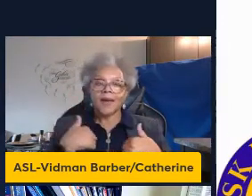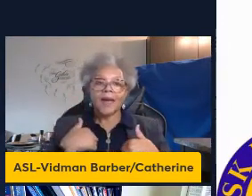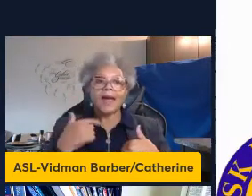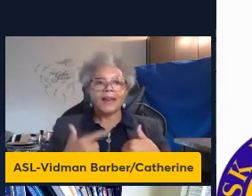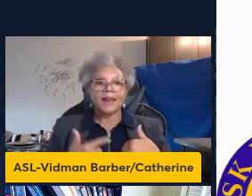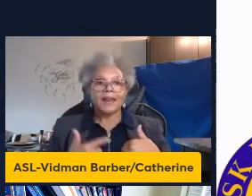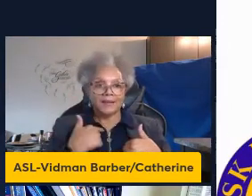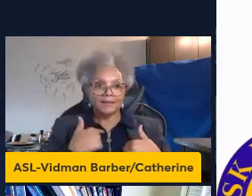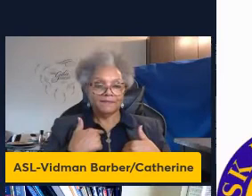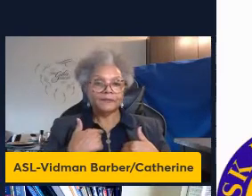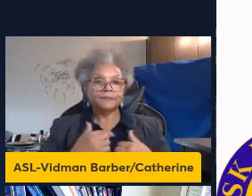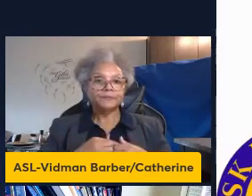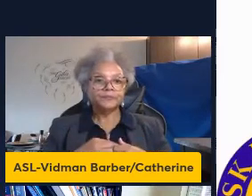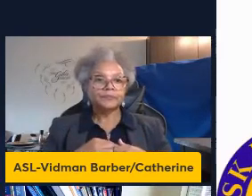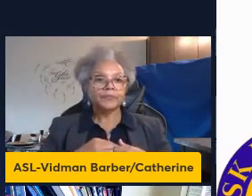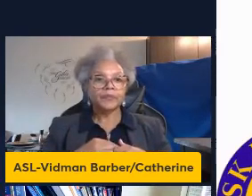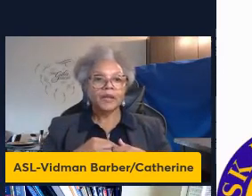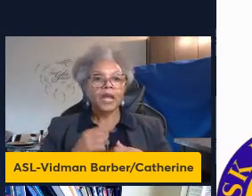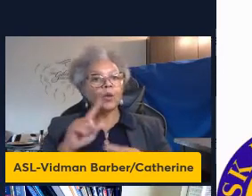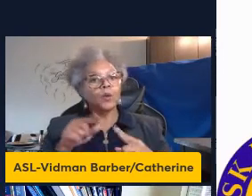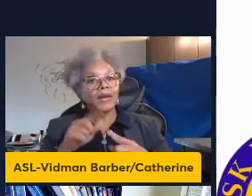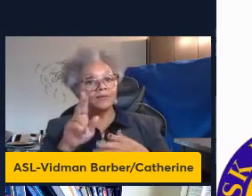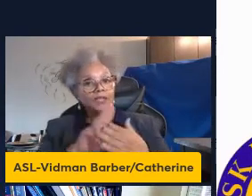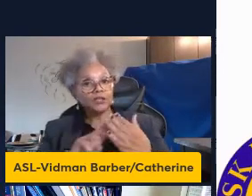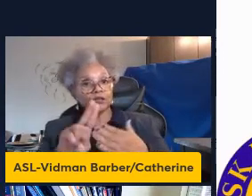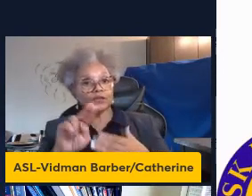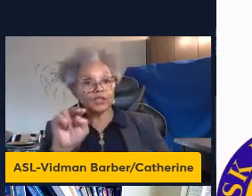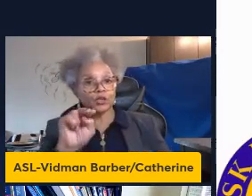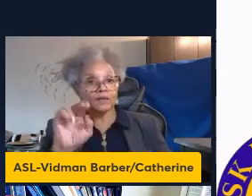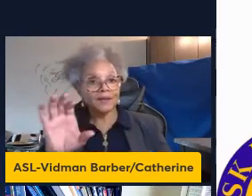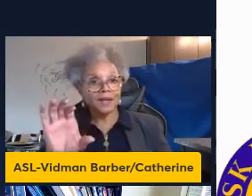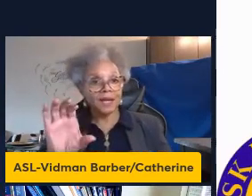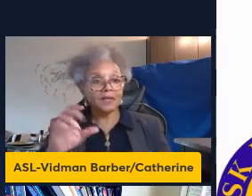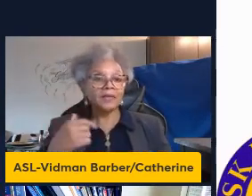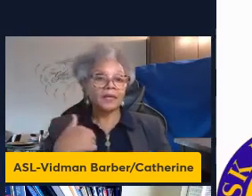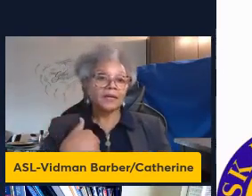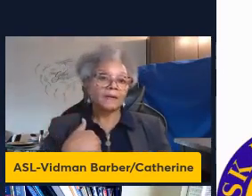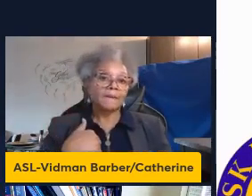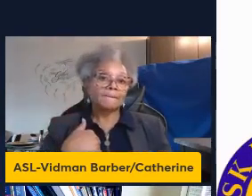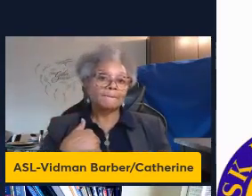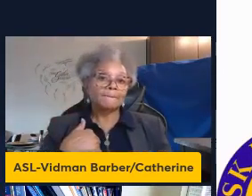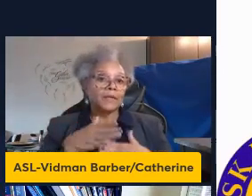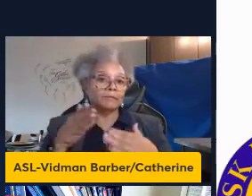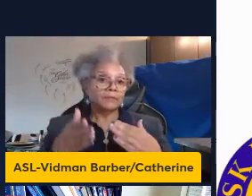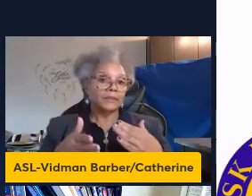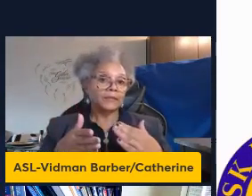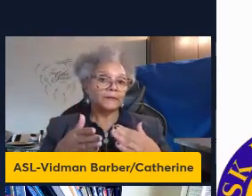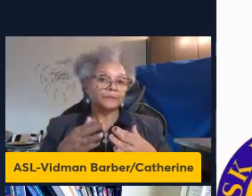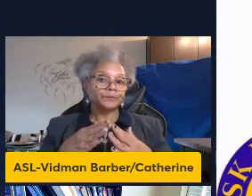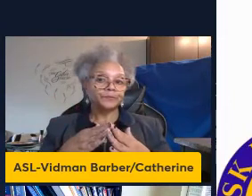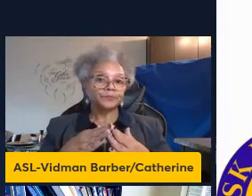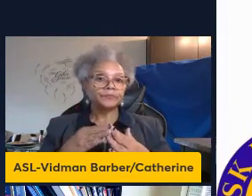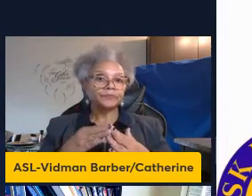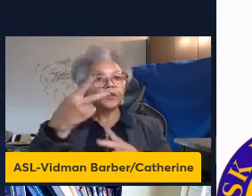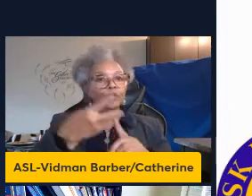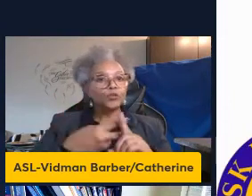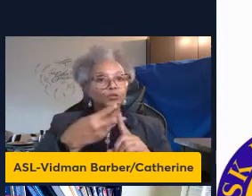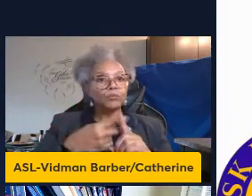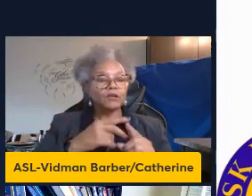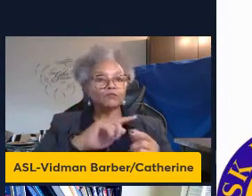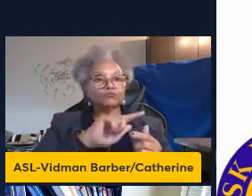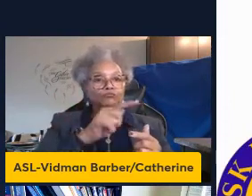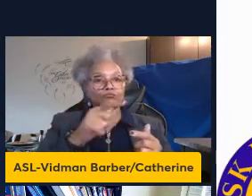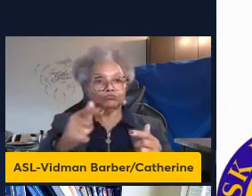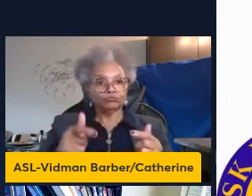in. And when I was at the University of North Carolina, I completed a 2-month rotation